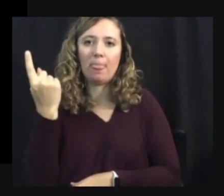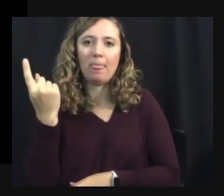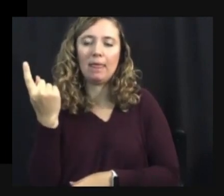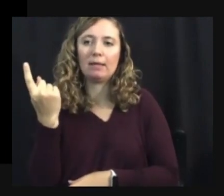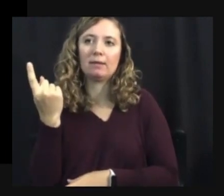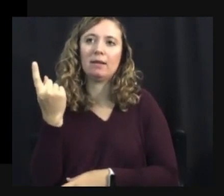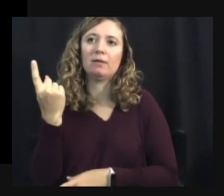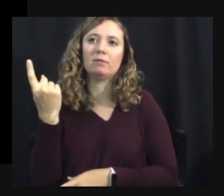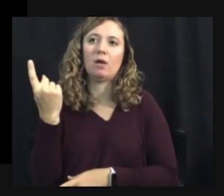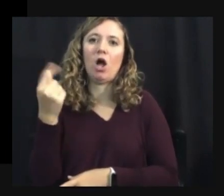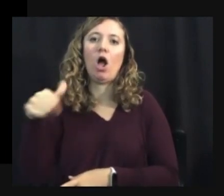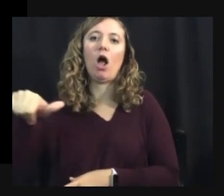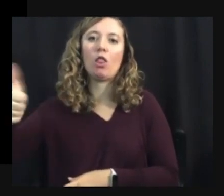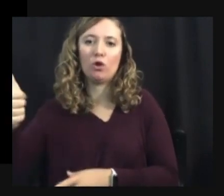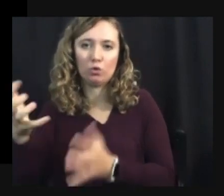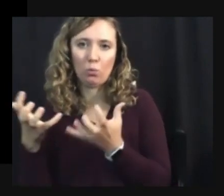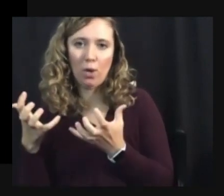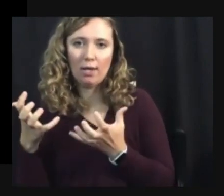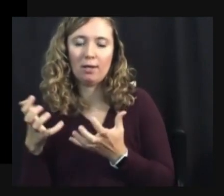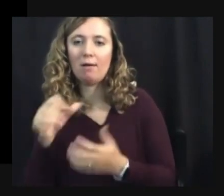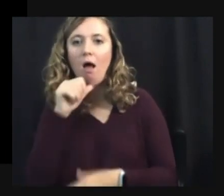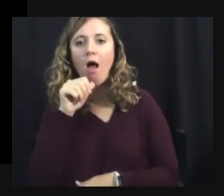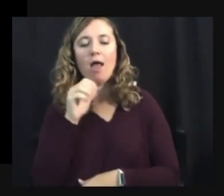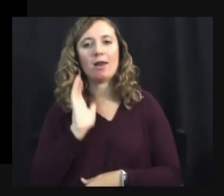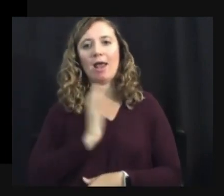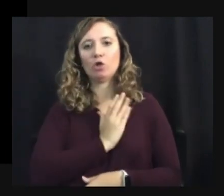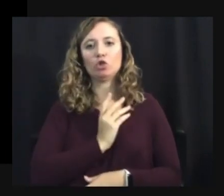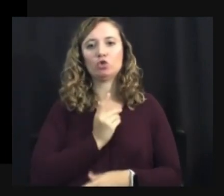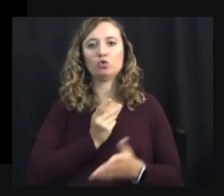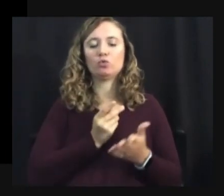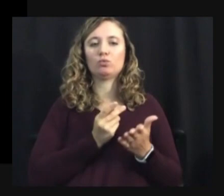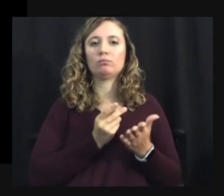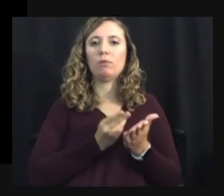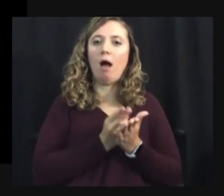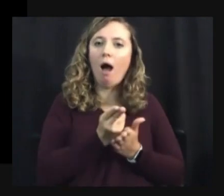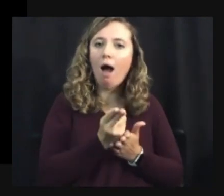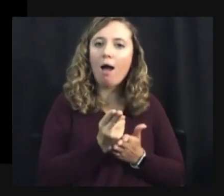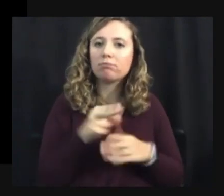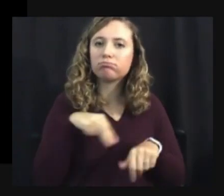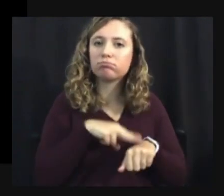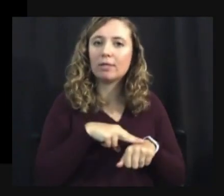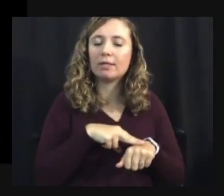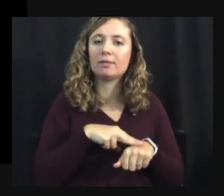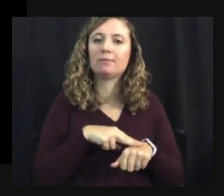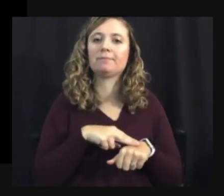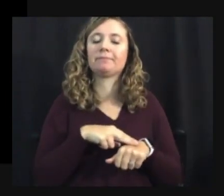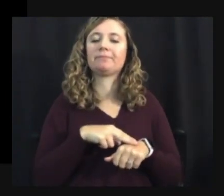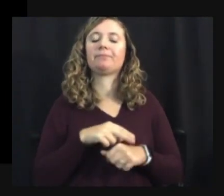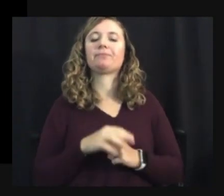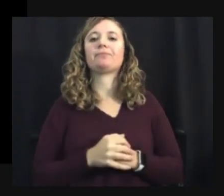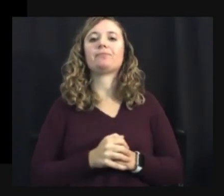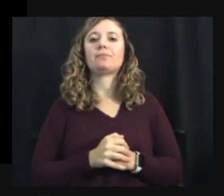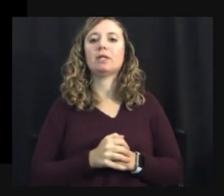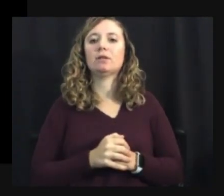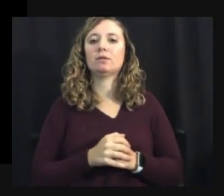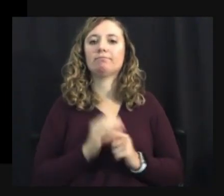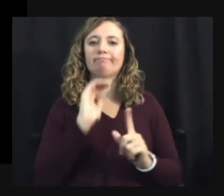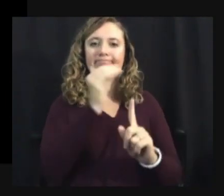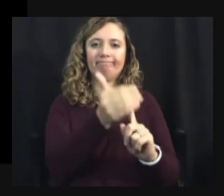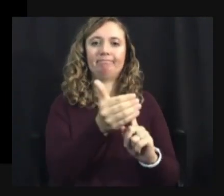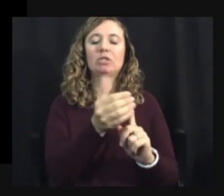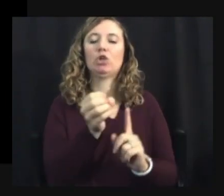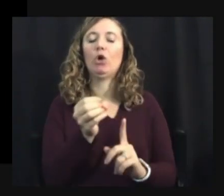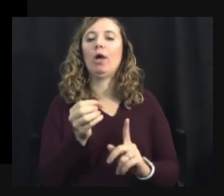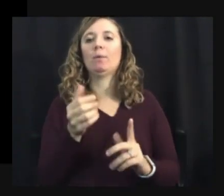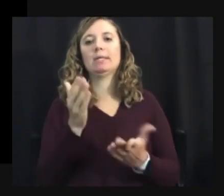but it's not according to our true nature. So I will stop there on the topic